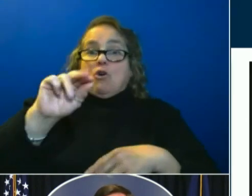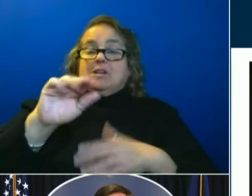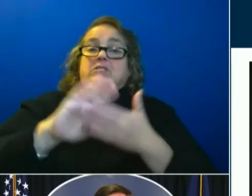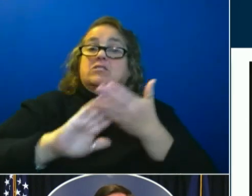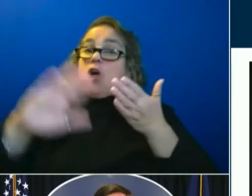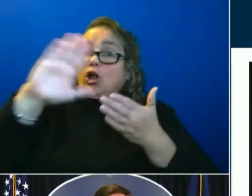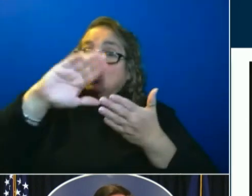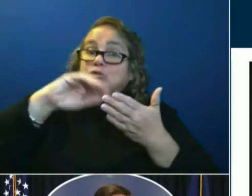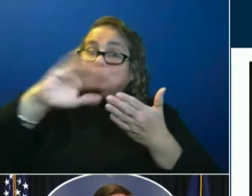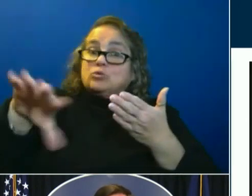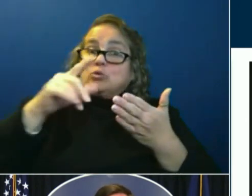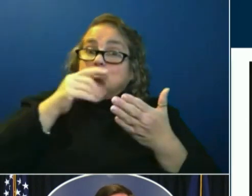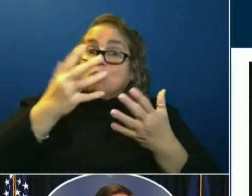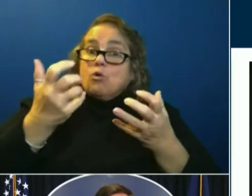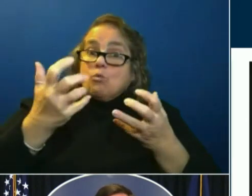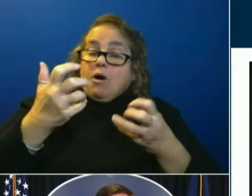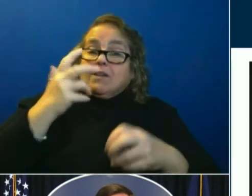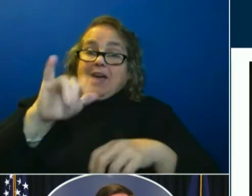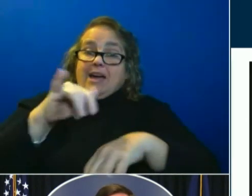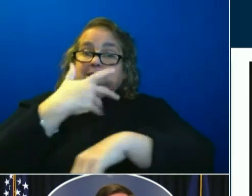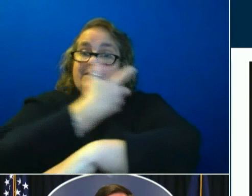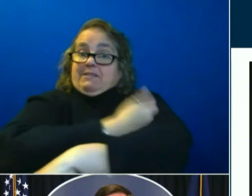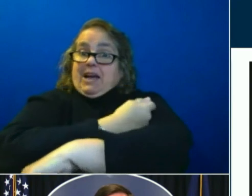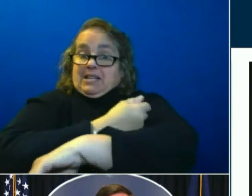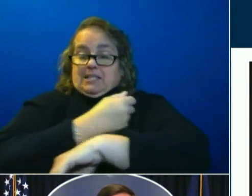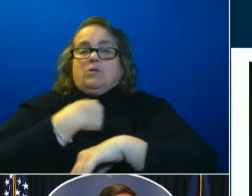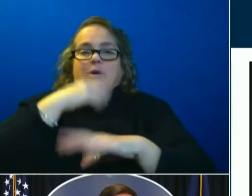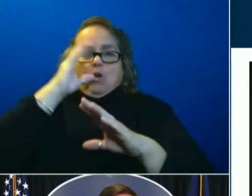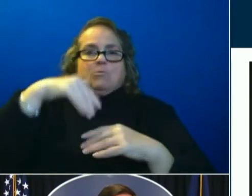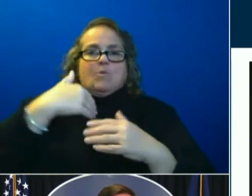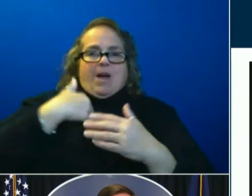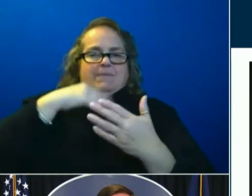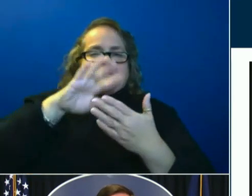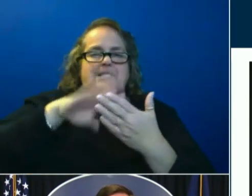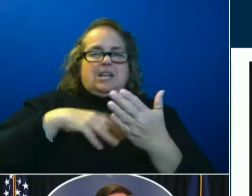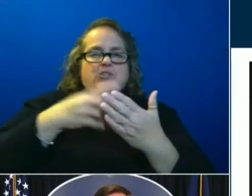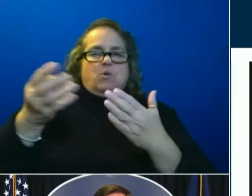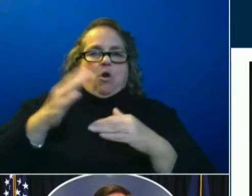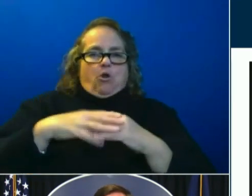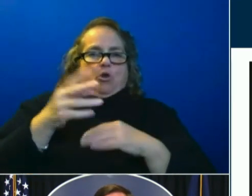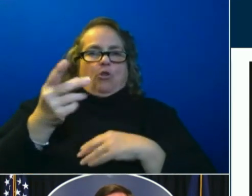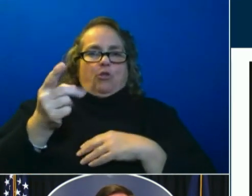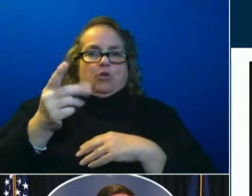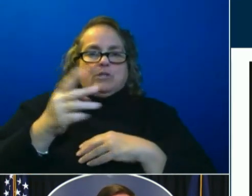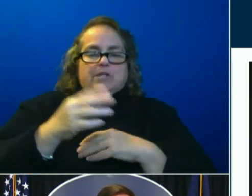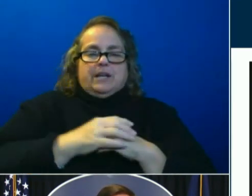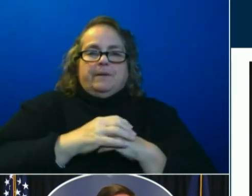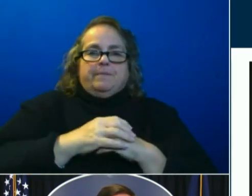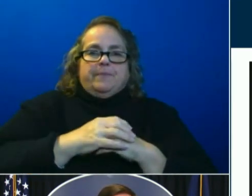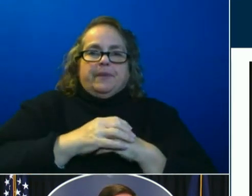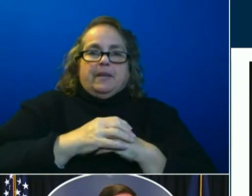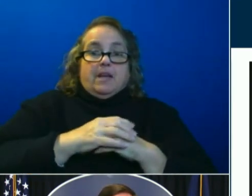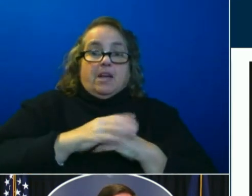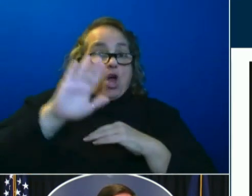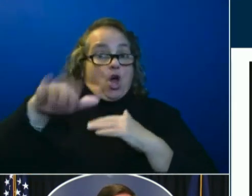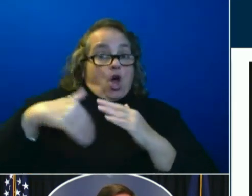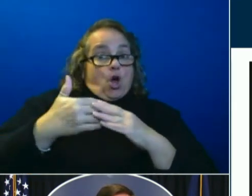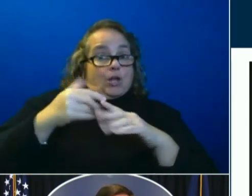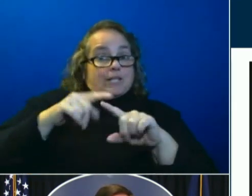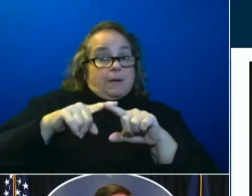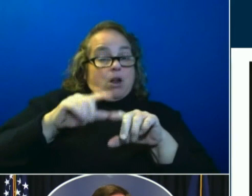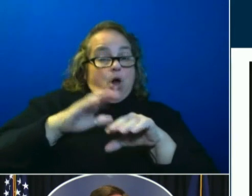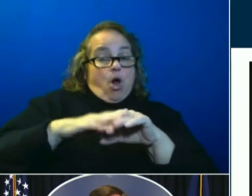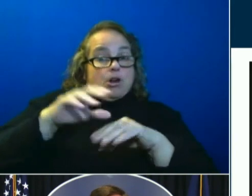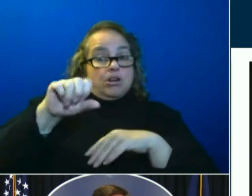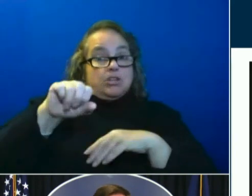that vaccine. We hope to have that schedule on Thursday. Now, it's all relying on supply, so we hope to beat any schedule